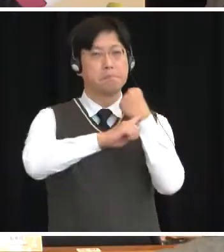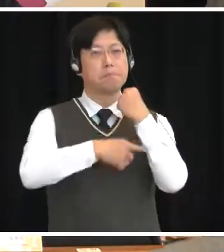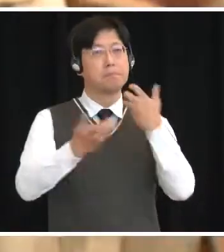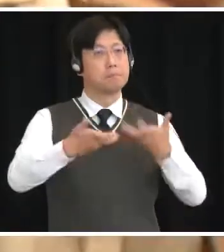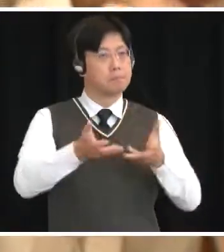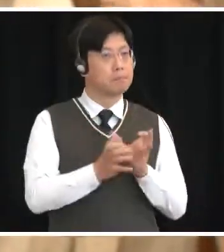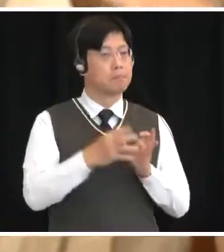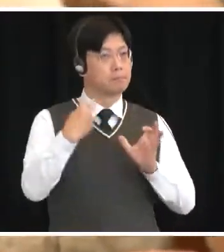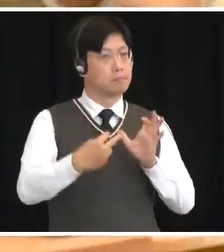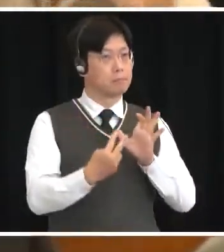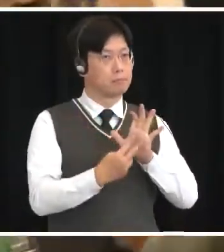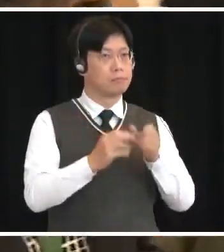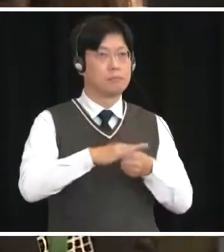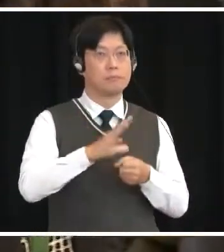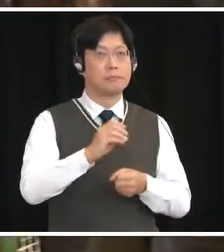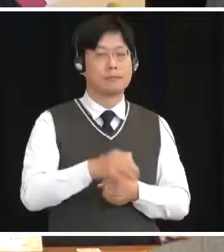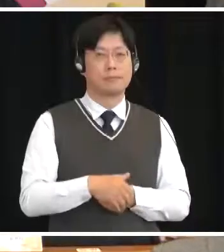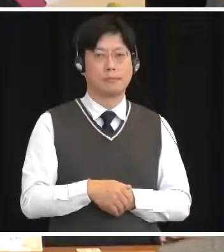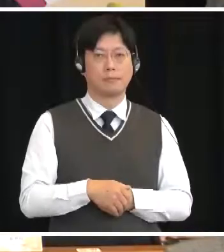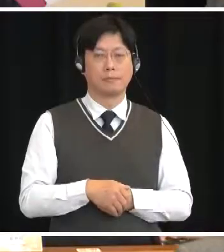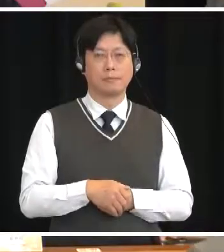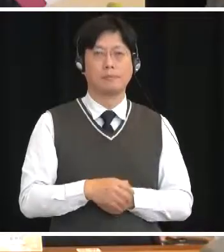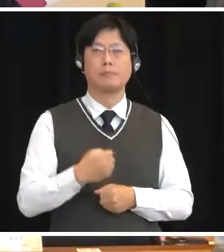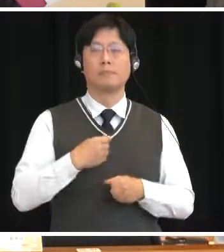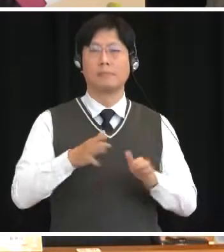The Ministry of Justice? Yes, please.